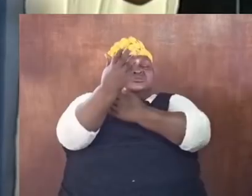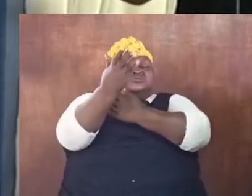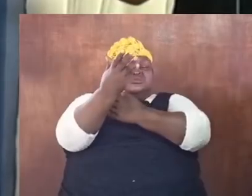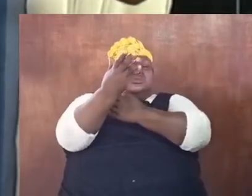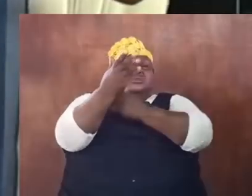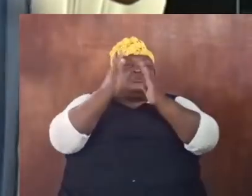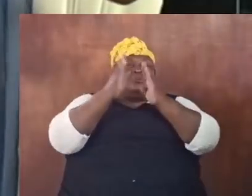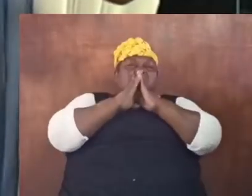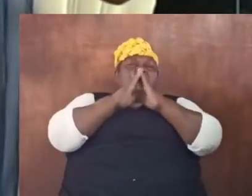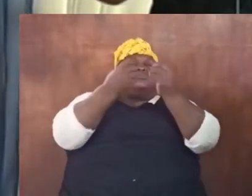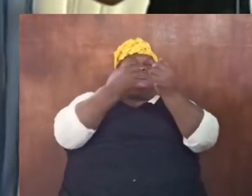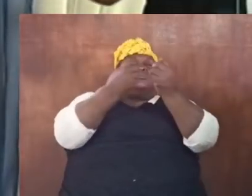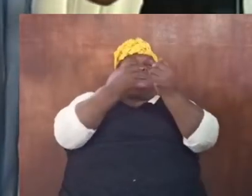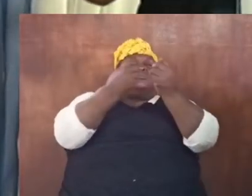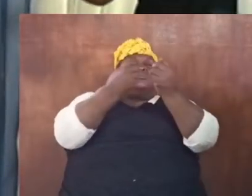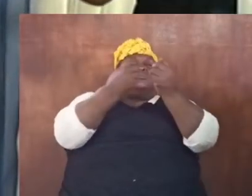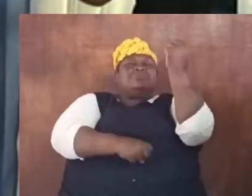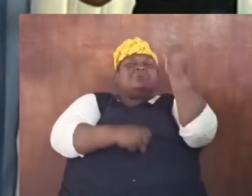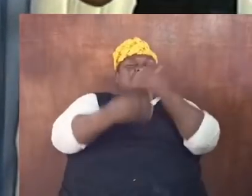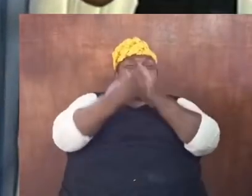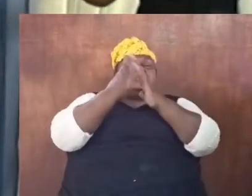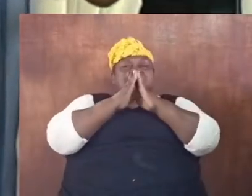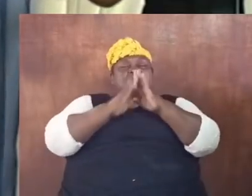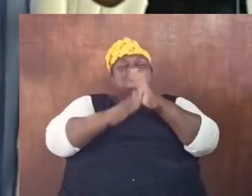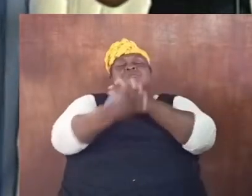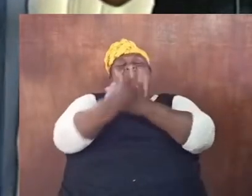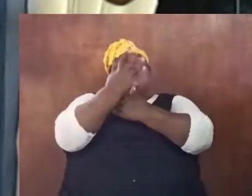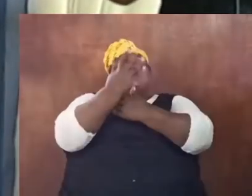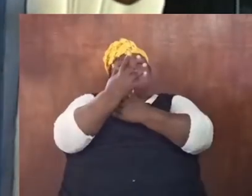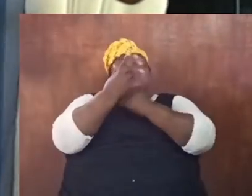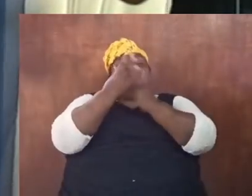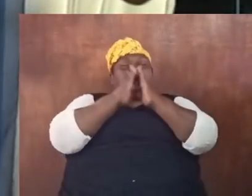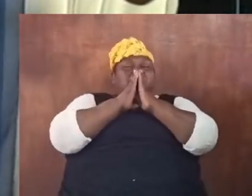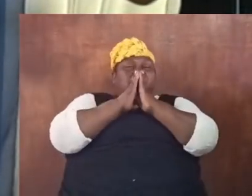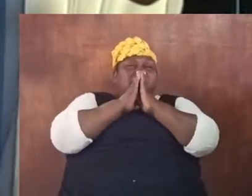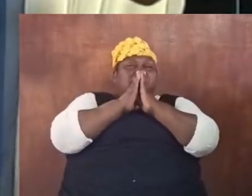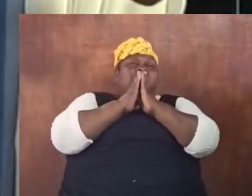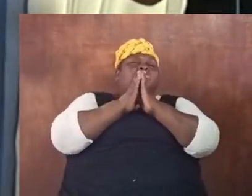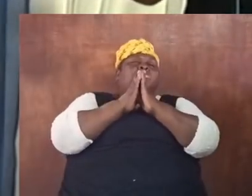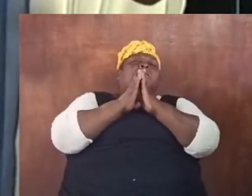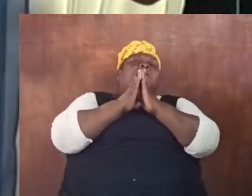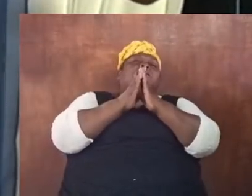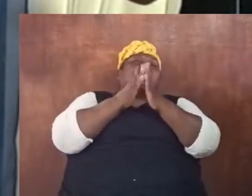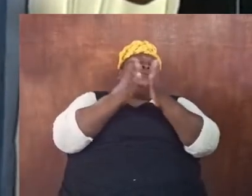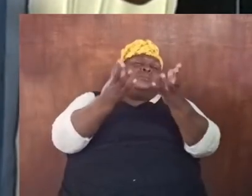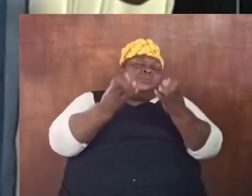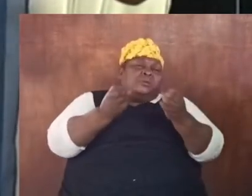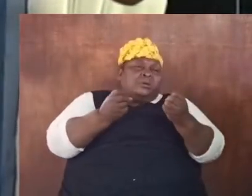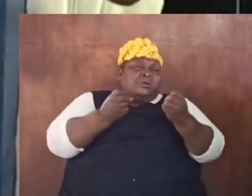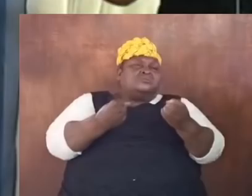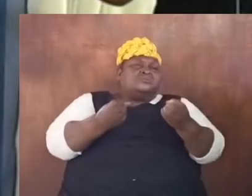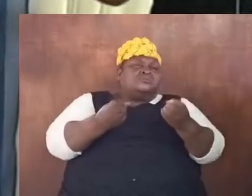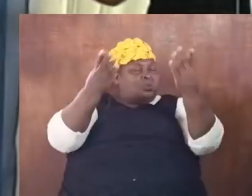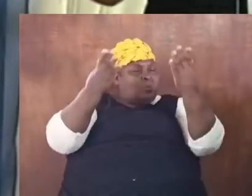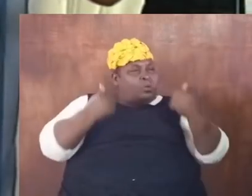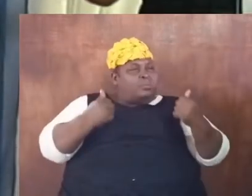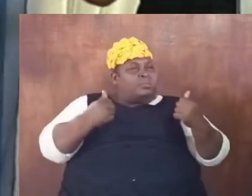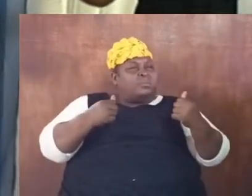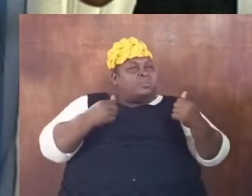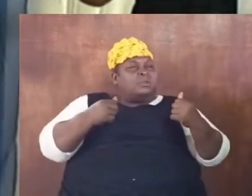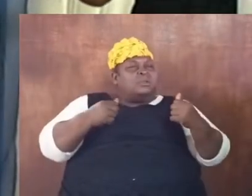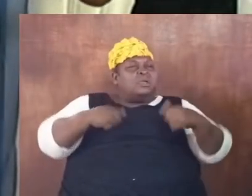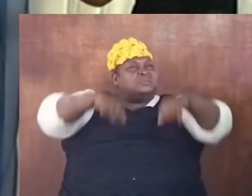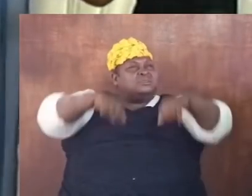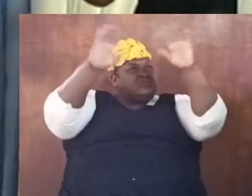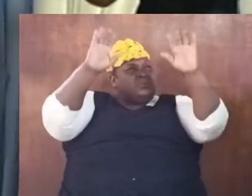we pray for the backsliders. God, we pray, oh God, for the ones that want, oh God, to come and give their